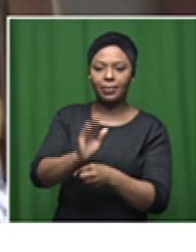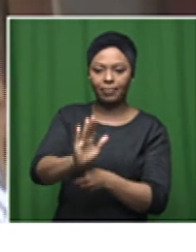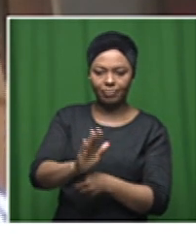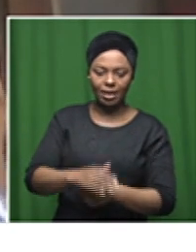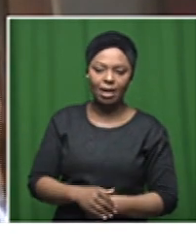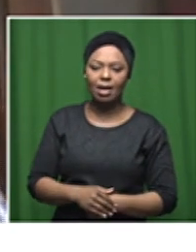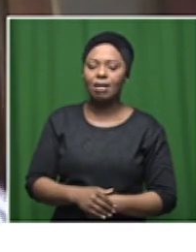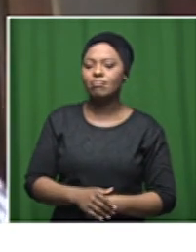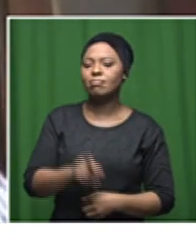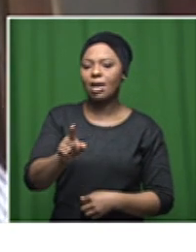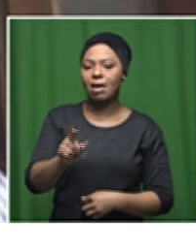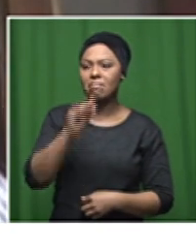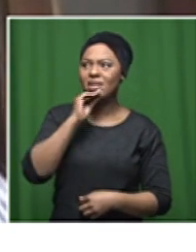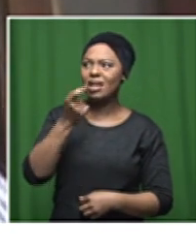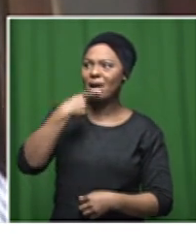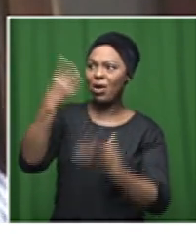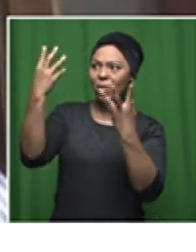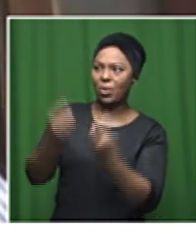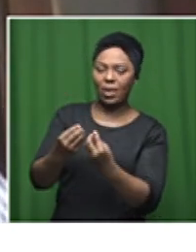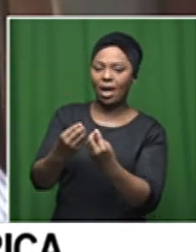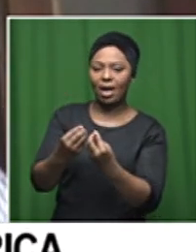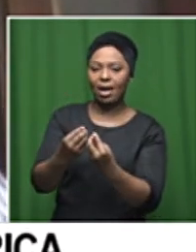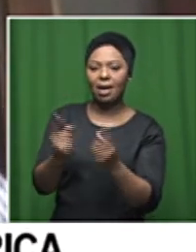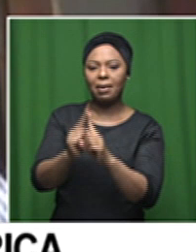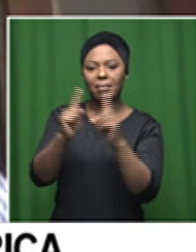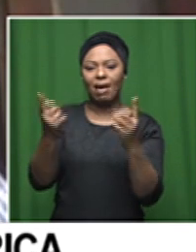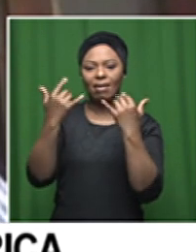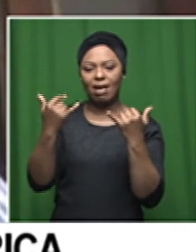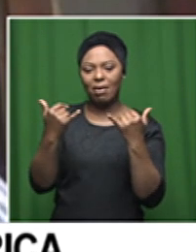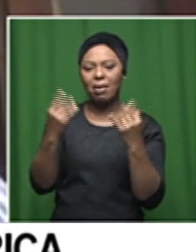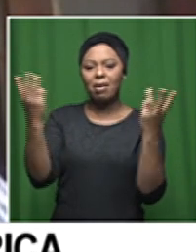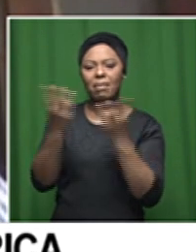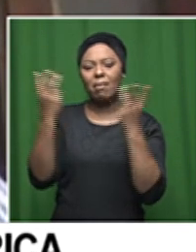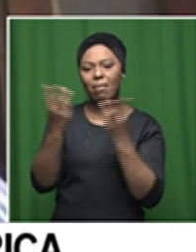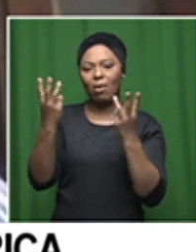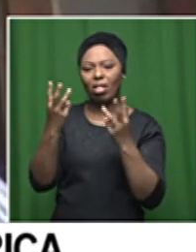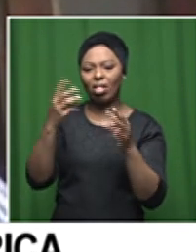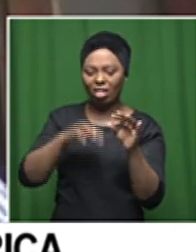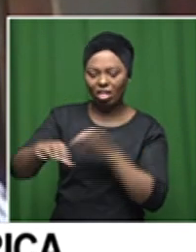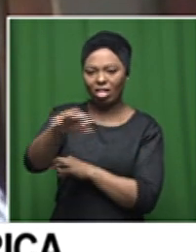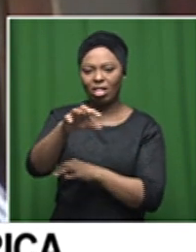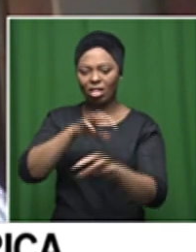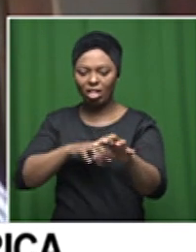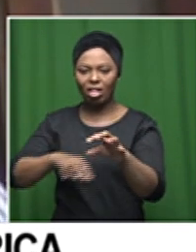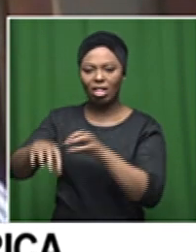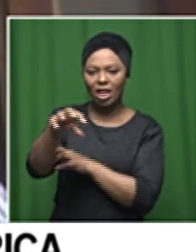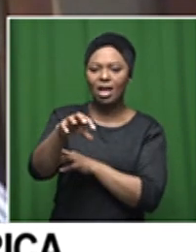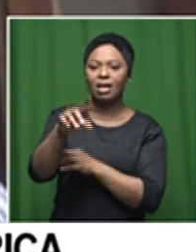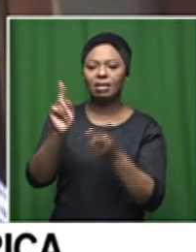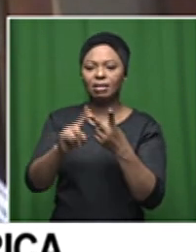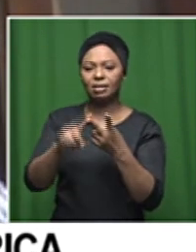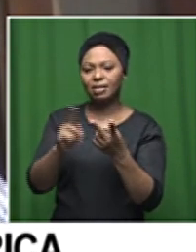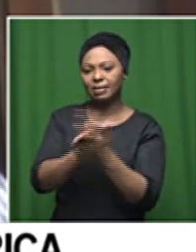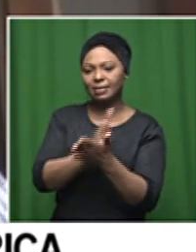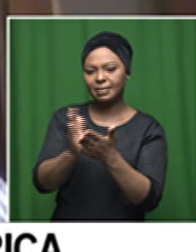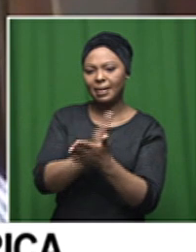other provinces. But you know, the movement of the immigration of people from its economic issue. People come